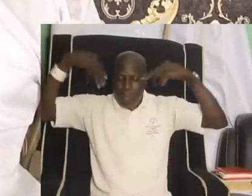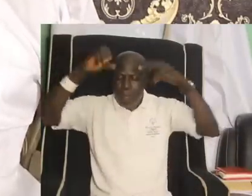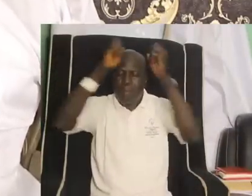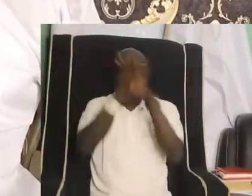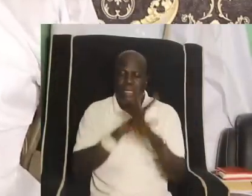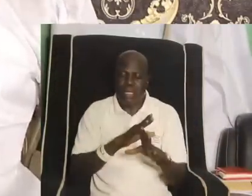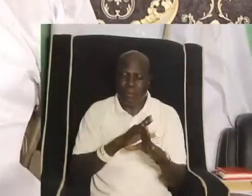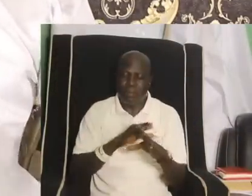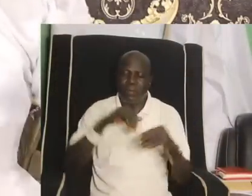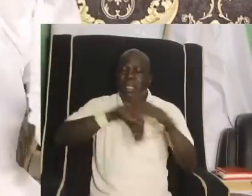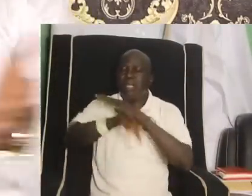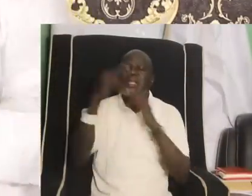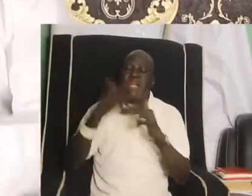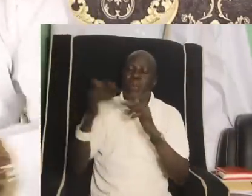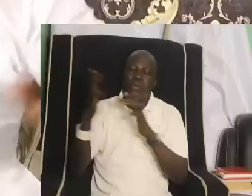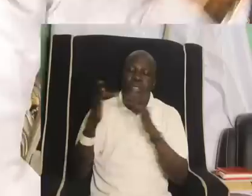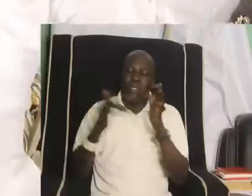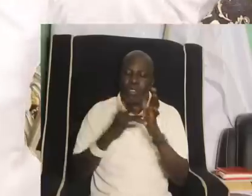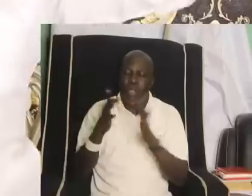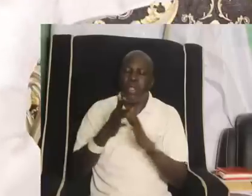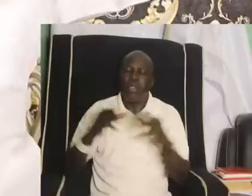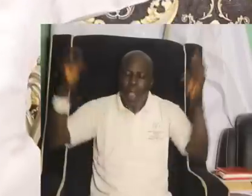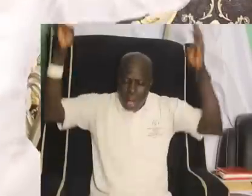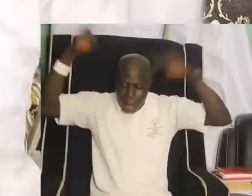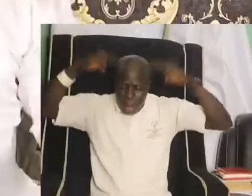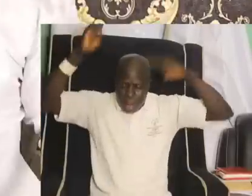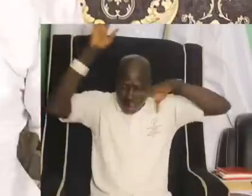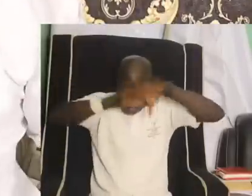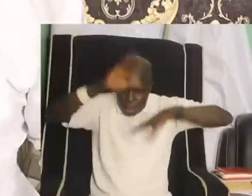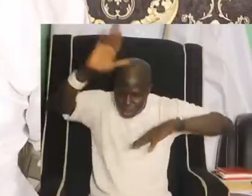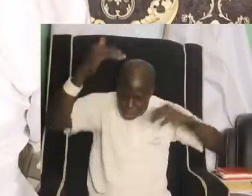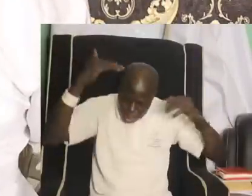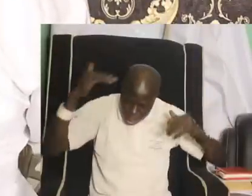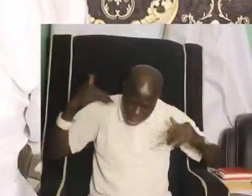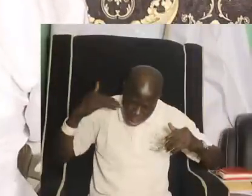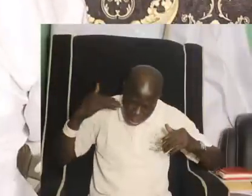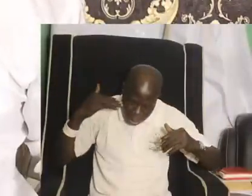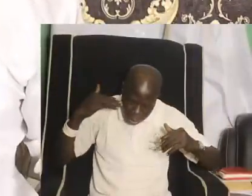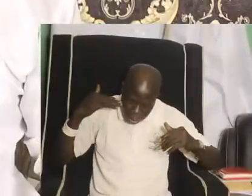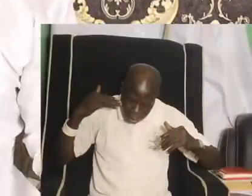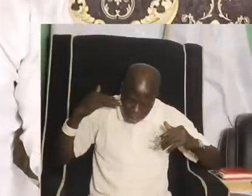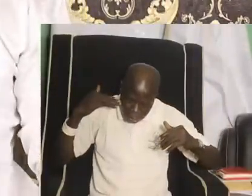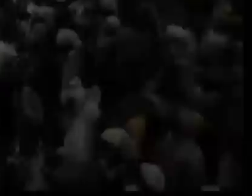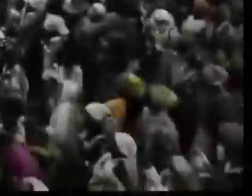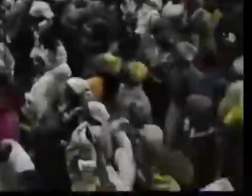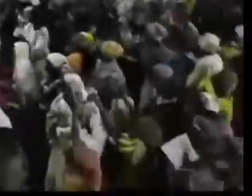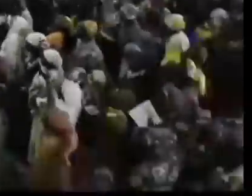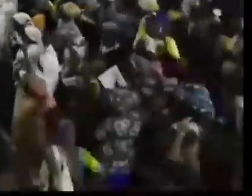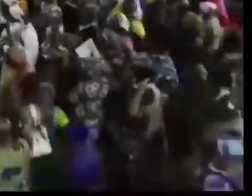Child of God, bless you. In the name of Jesus. Who shall are you?